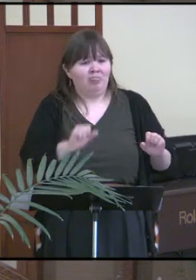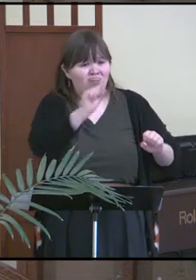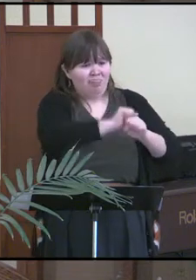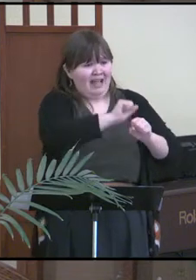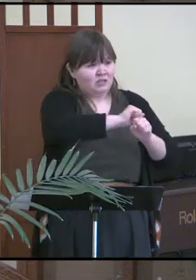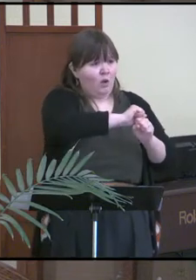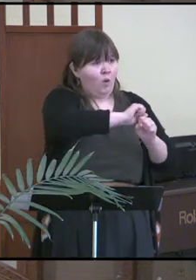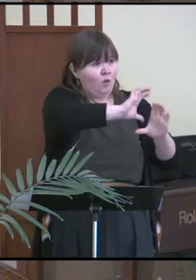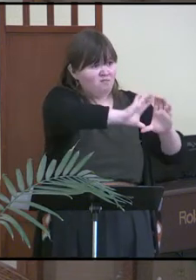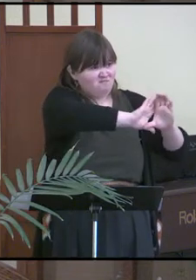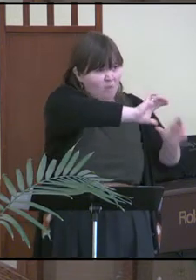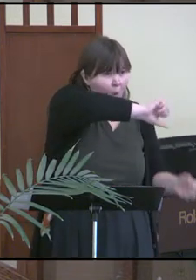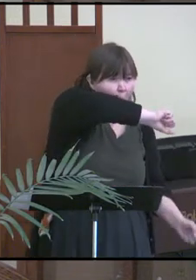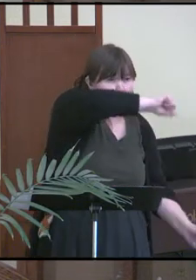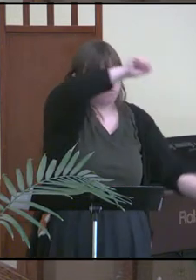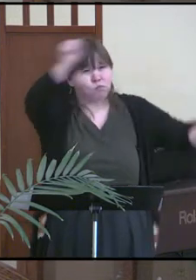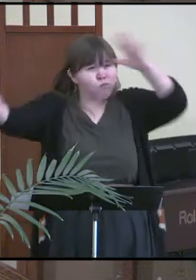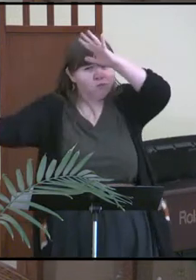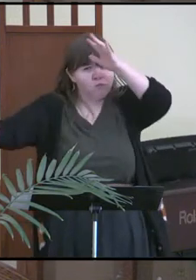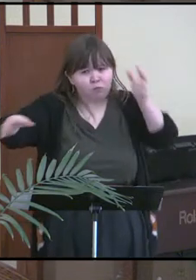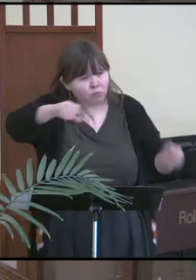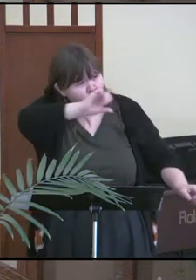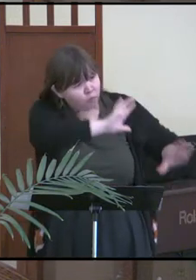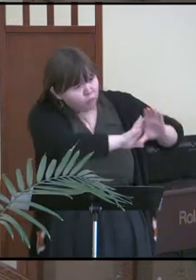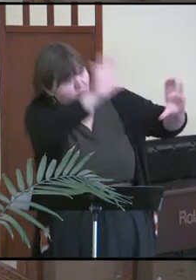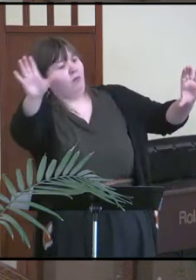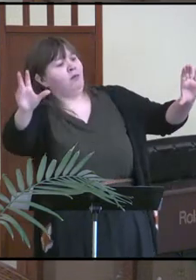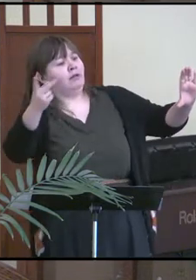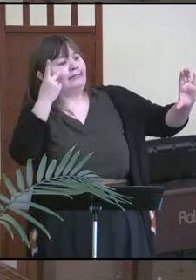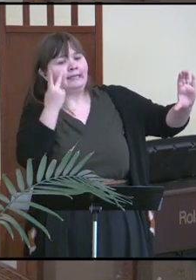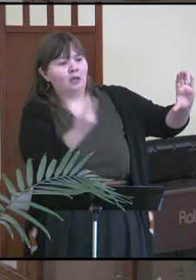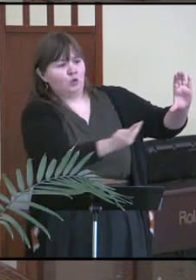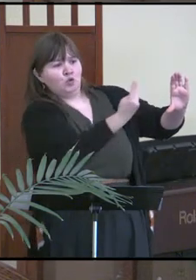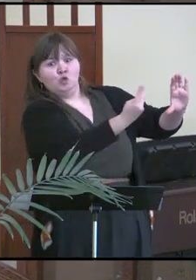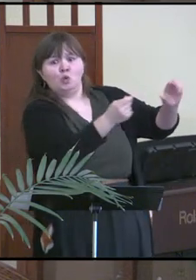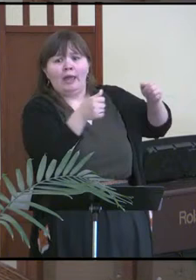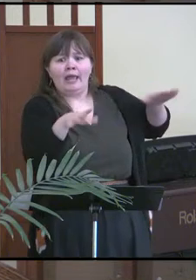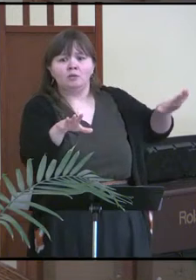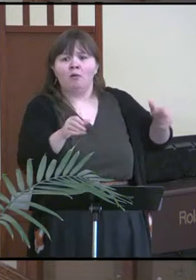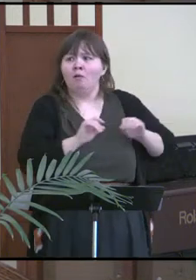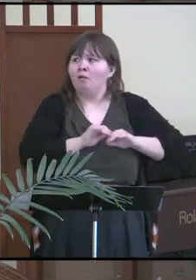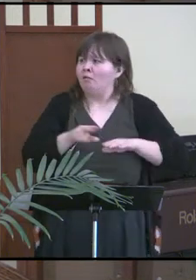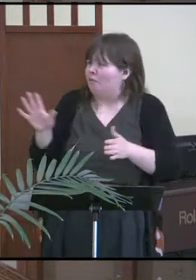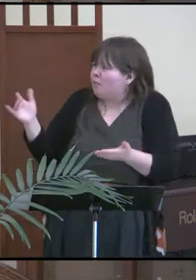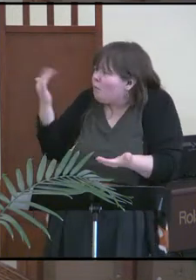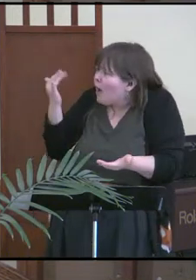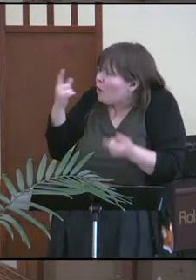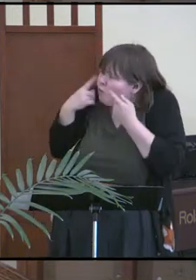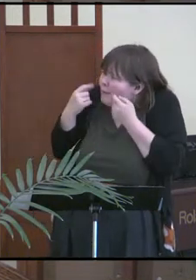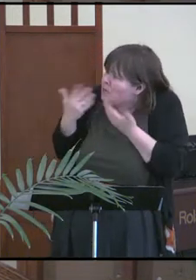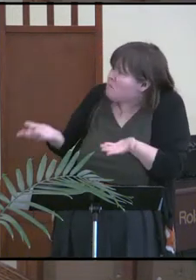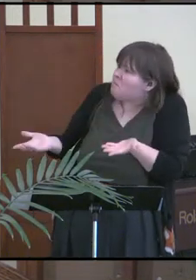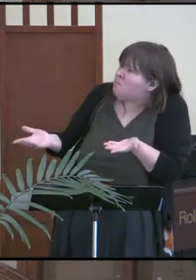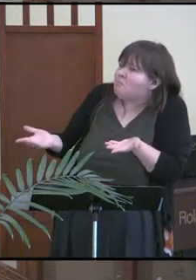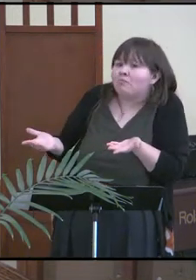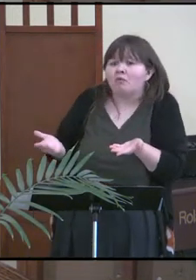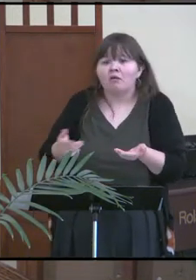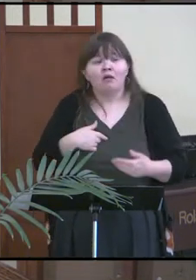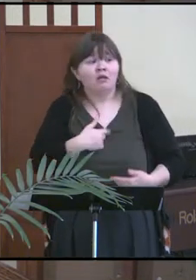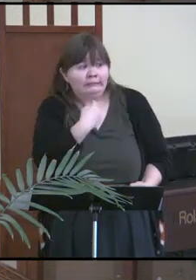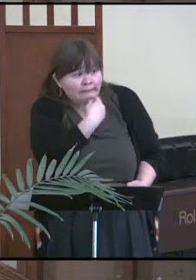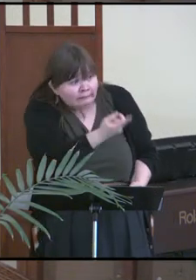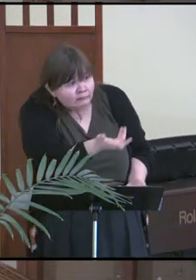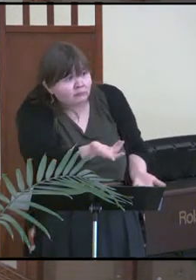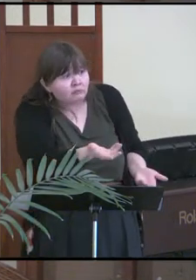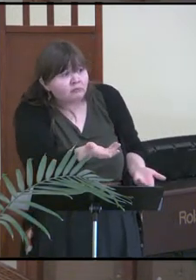has been rolled away, and she sees two angels who ask her why she is weeping. And Mary says out